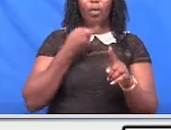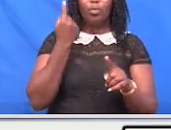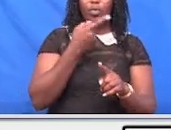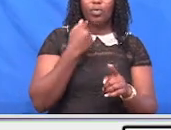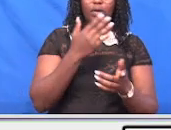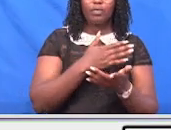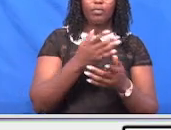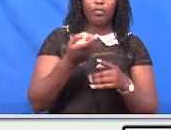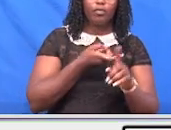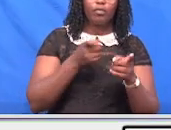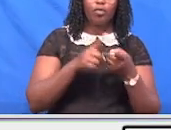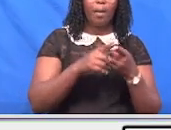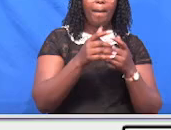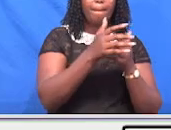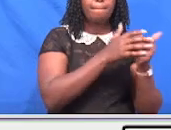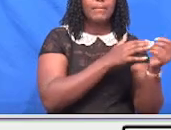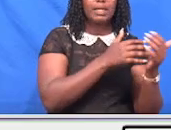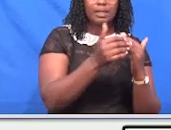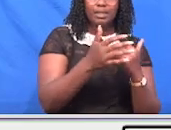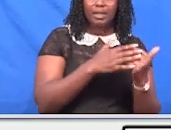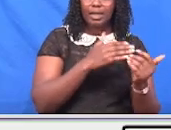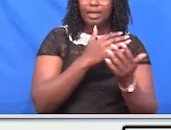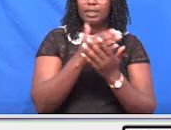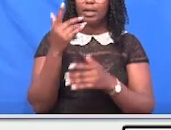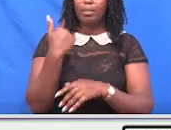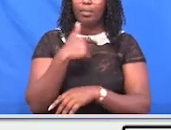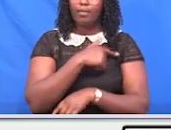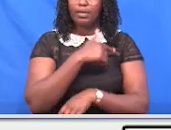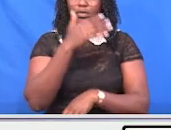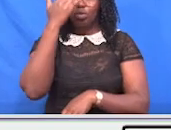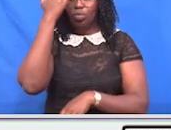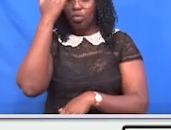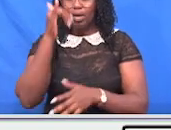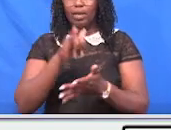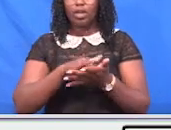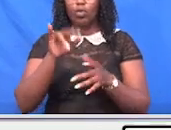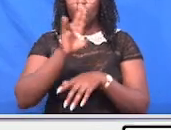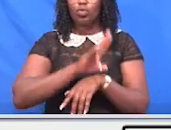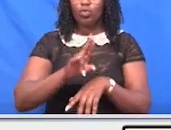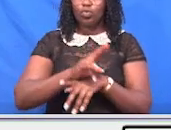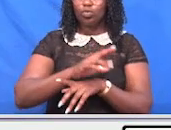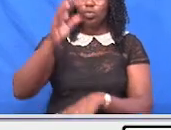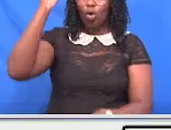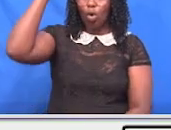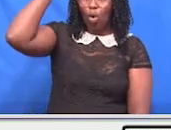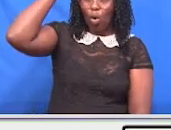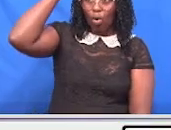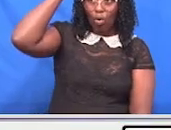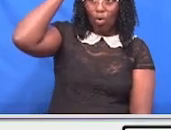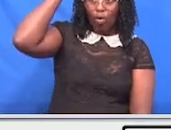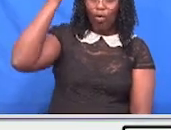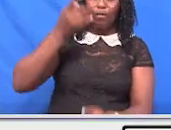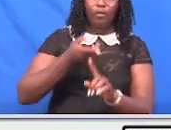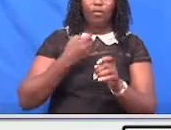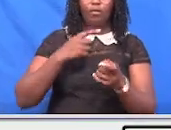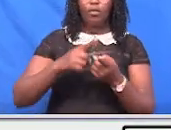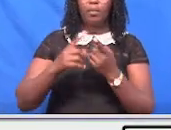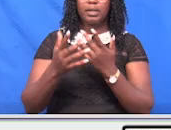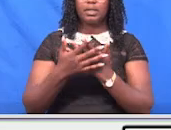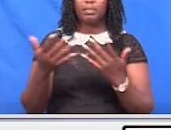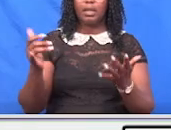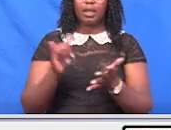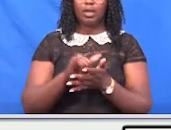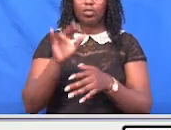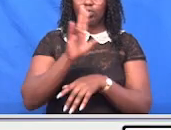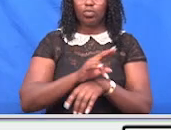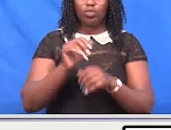us knows it. We know it loosely as a logo. Okay. We call them devices. Right. So they can be either together